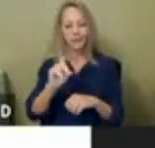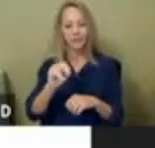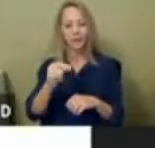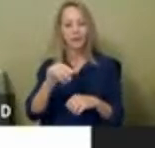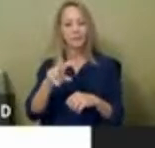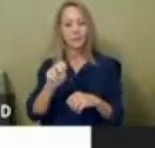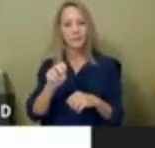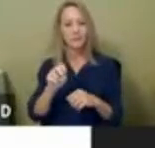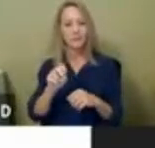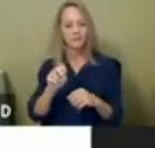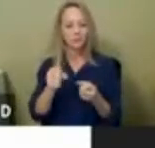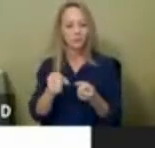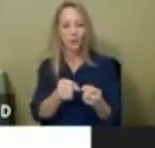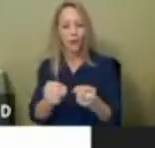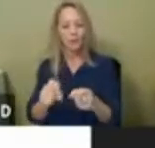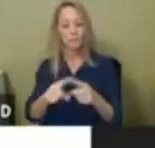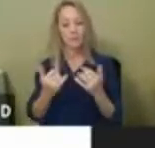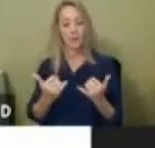this point.